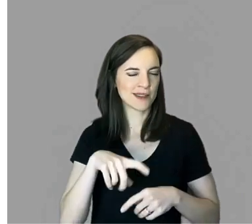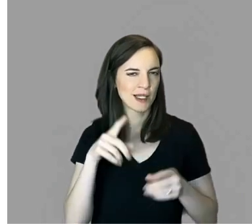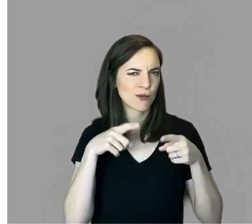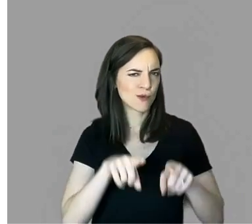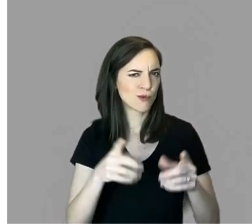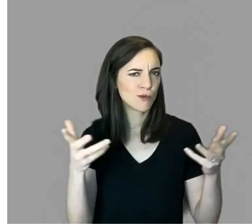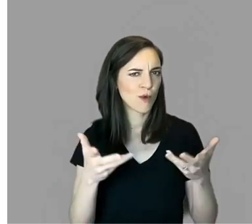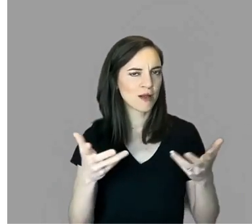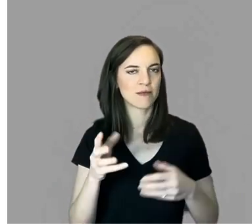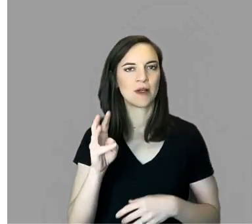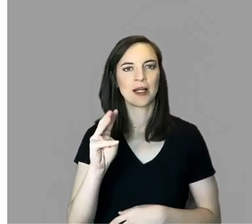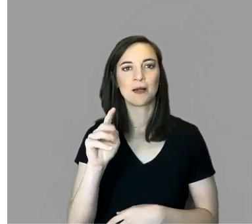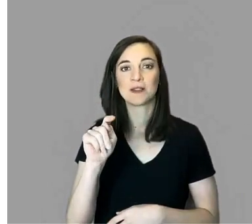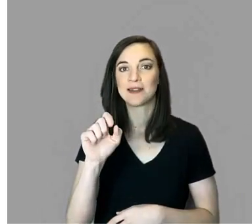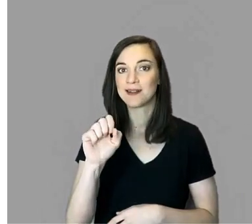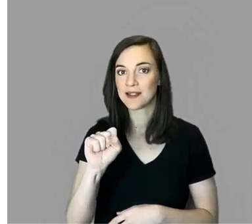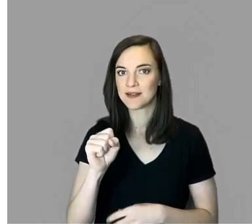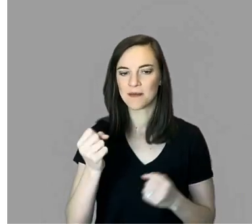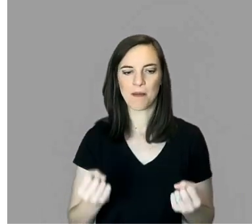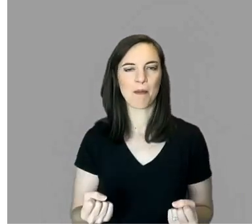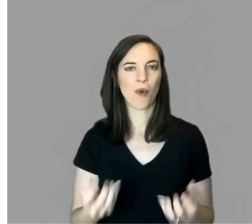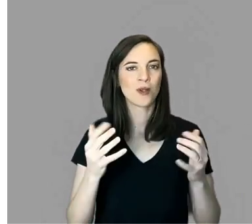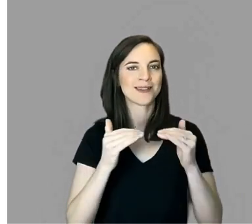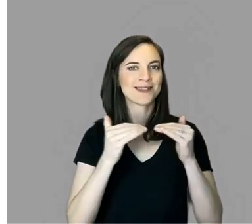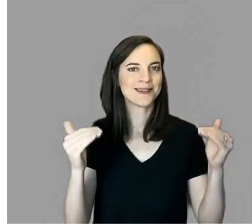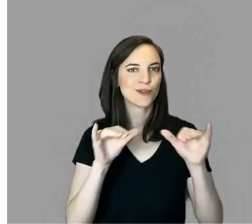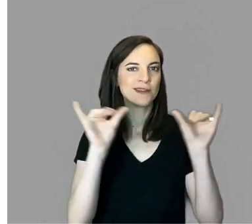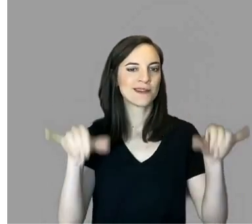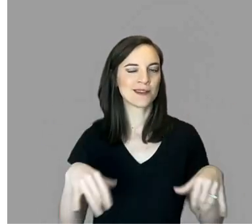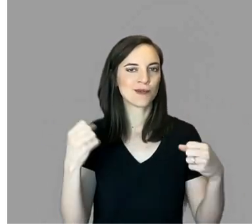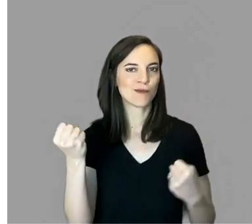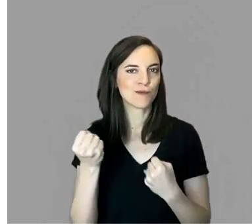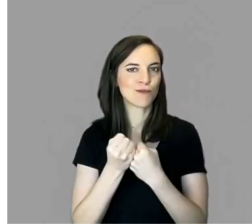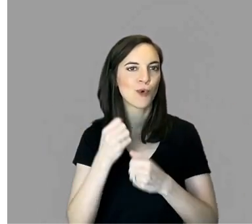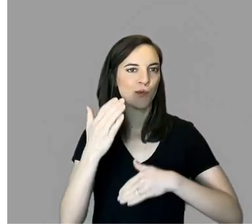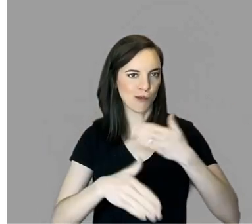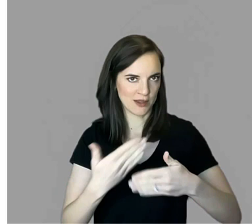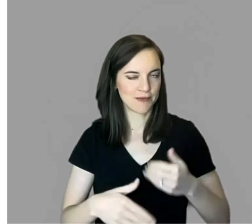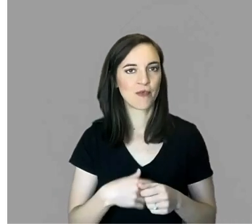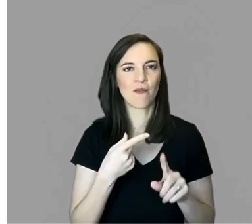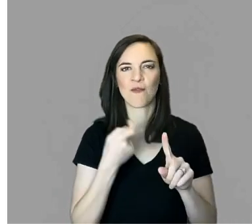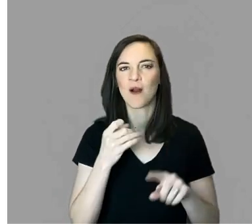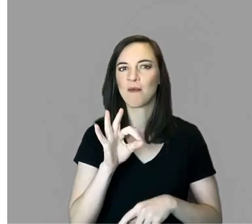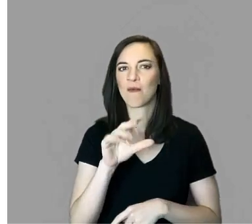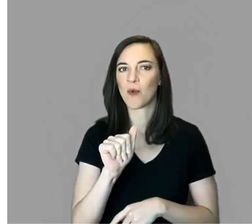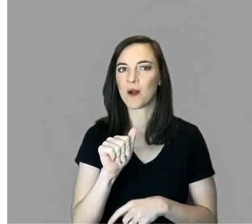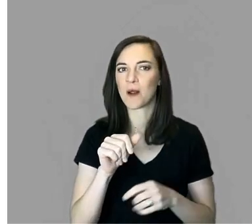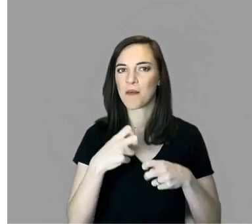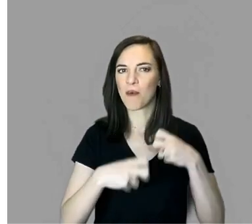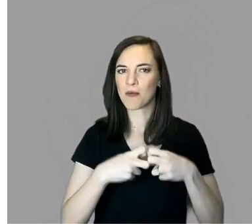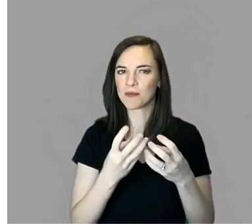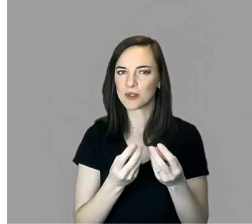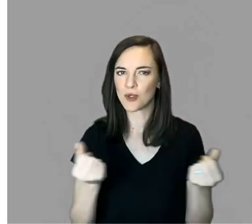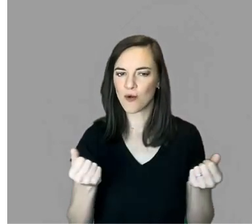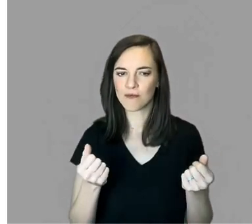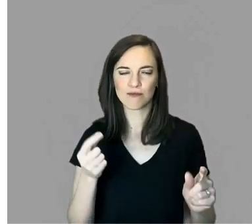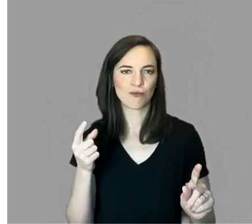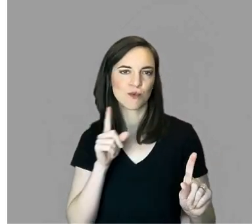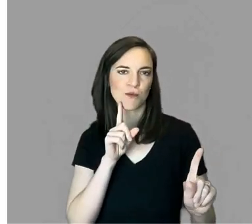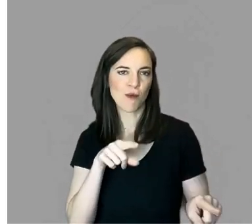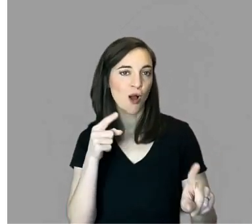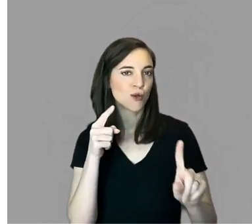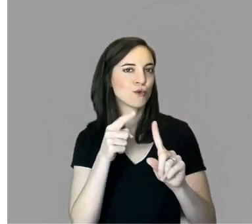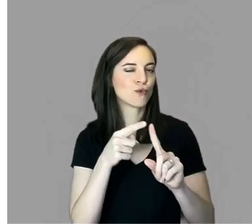First, let's look at this through the lens of the multi-tiered System of Supports, MTSS process, as described by the Florida